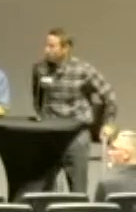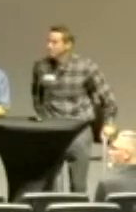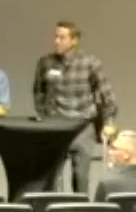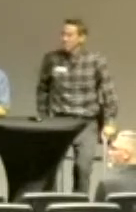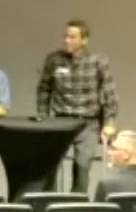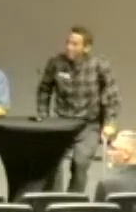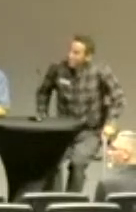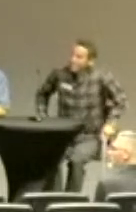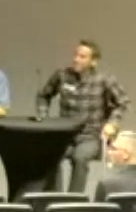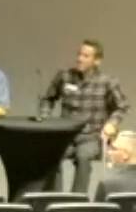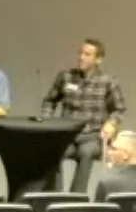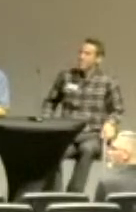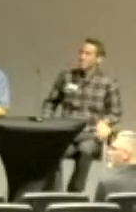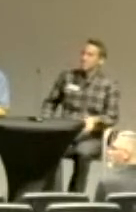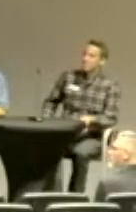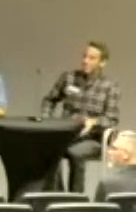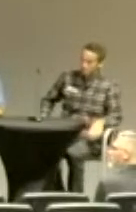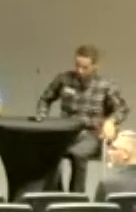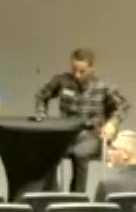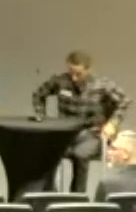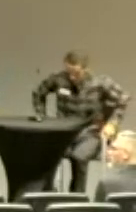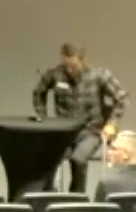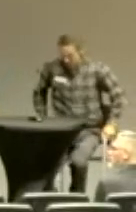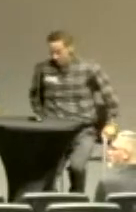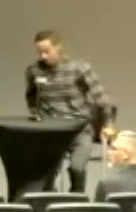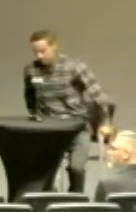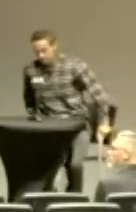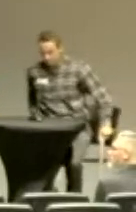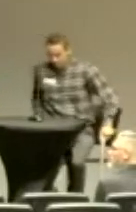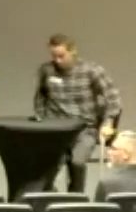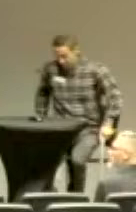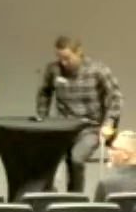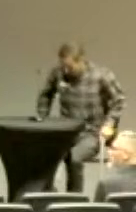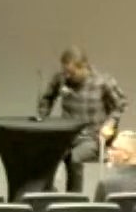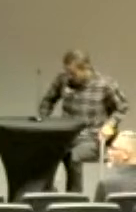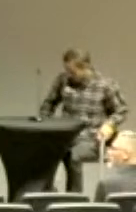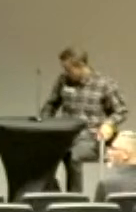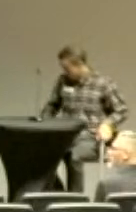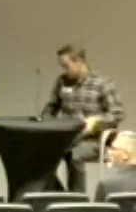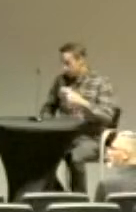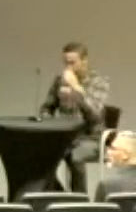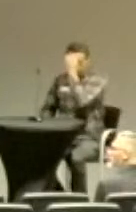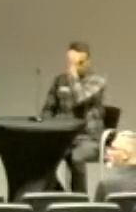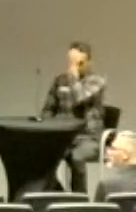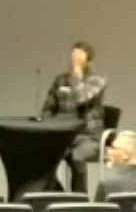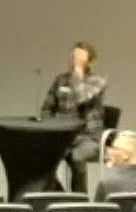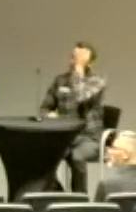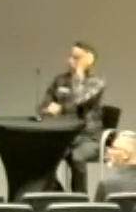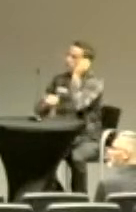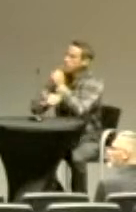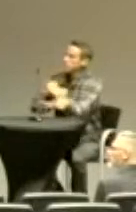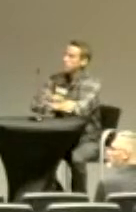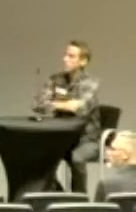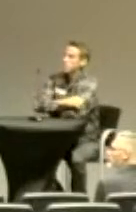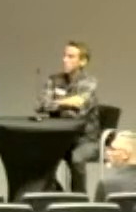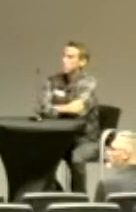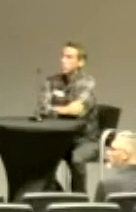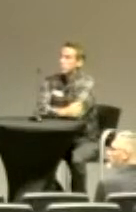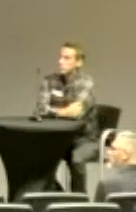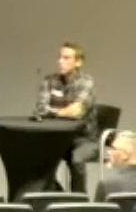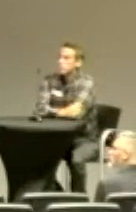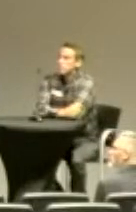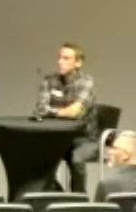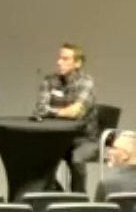we're collaborating, we're conspiring together. And it was exciting to hear just in the lobby, we had Susan from